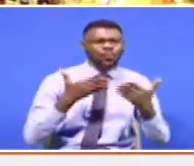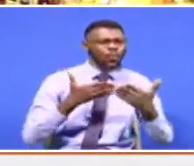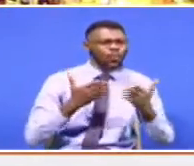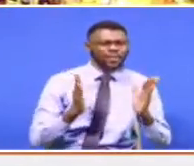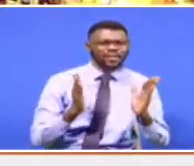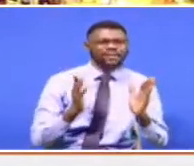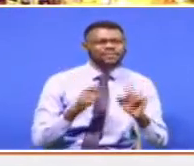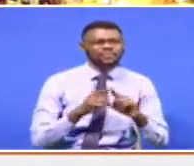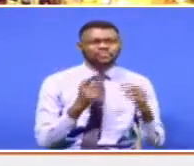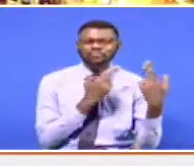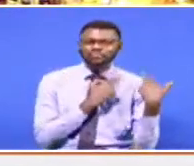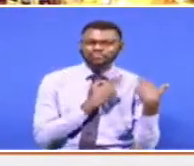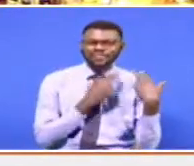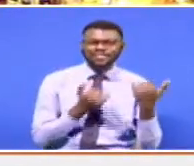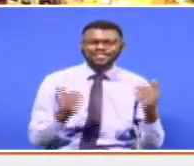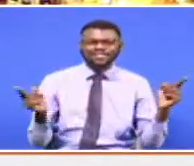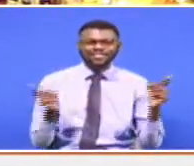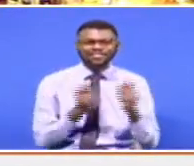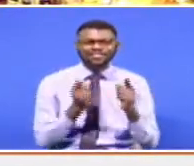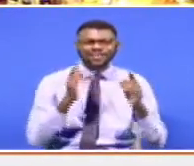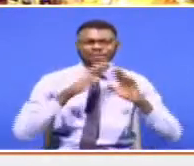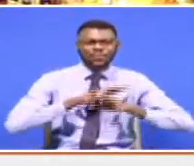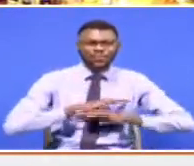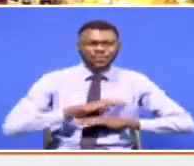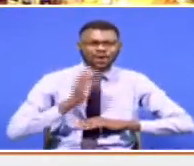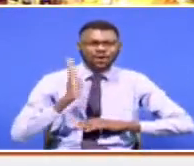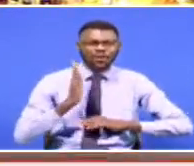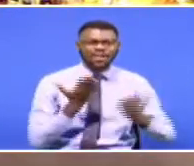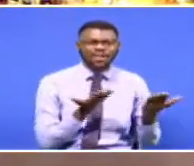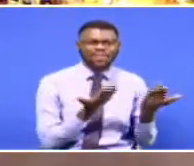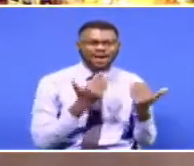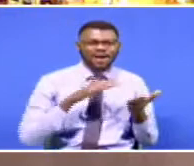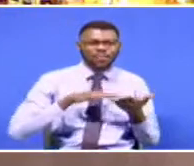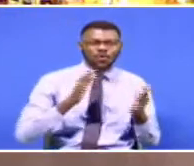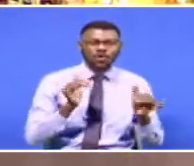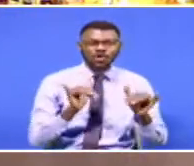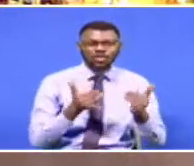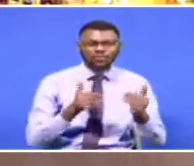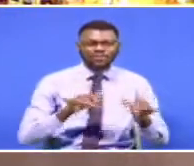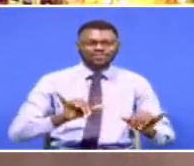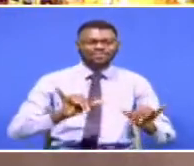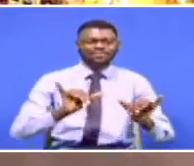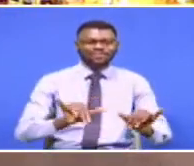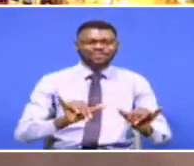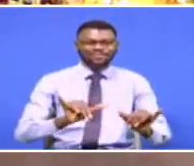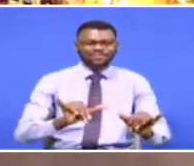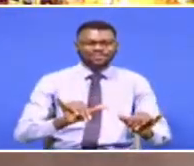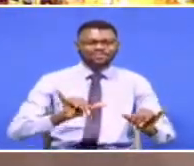Na mtazamaji, tupate mapumziko mafupi mno na kisha nitarejea na taarifa zaidi. Salia papo hapo.